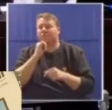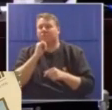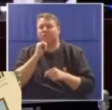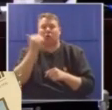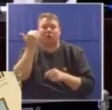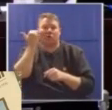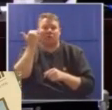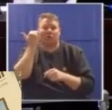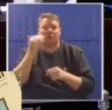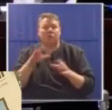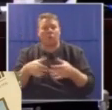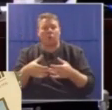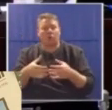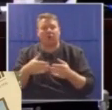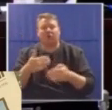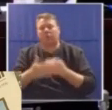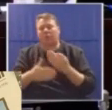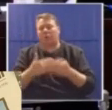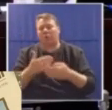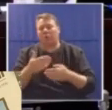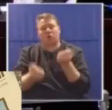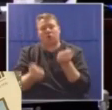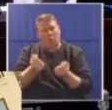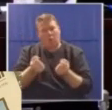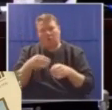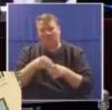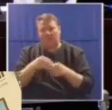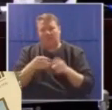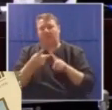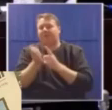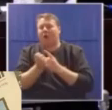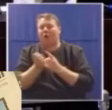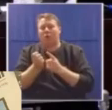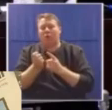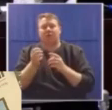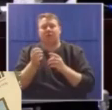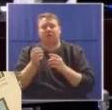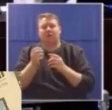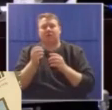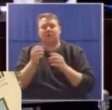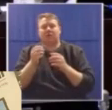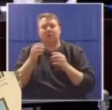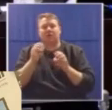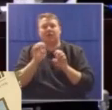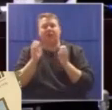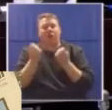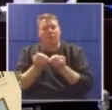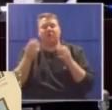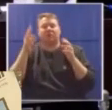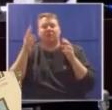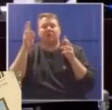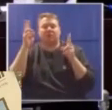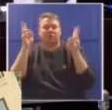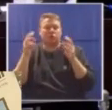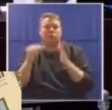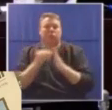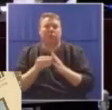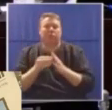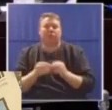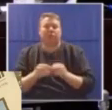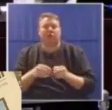to court, environmental issues have been raised, and that is what has put the brakes